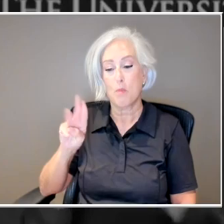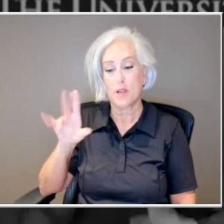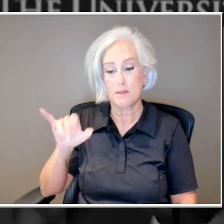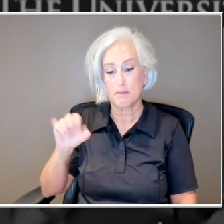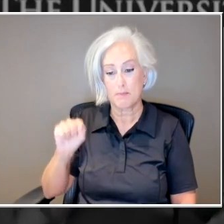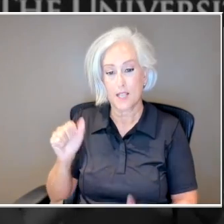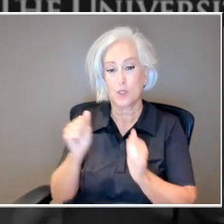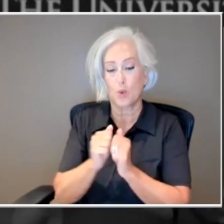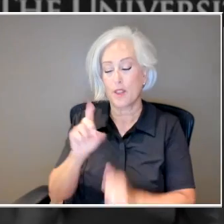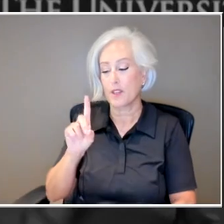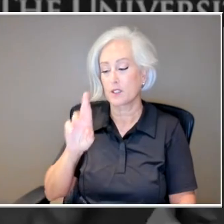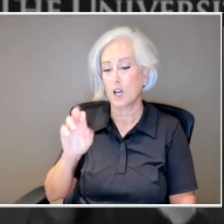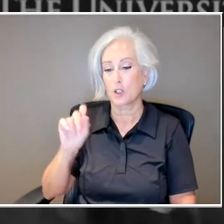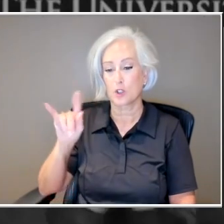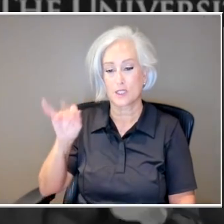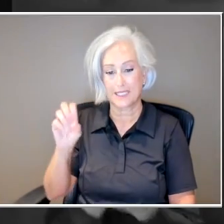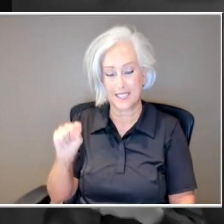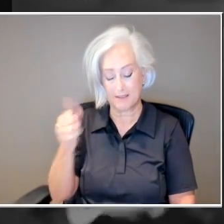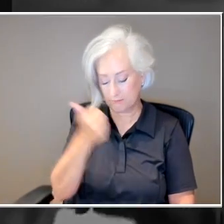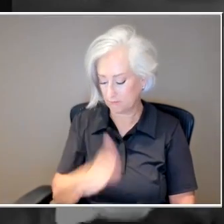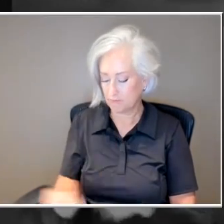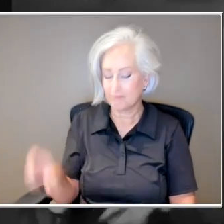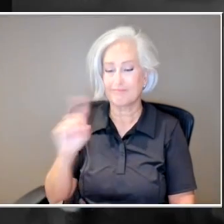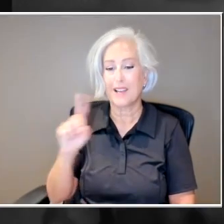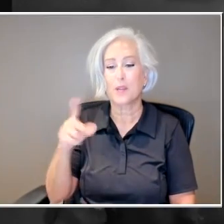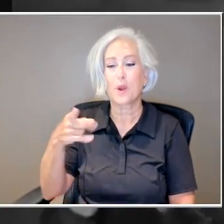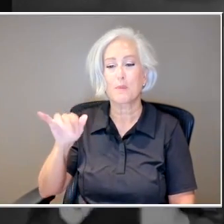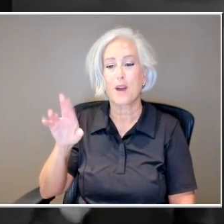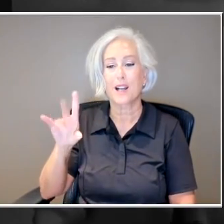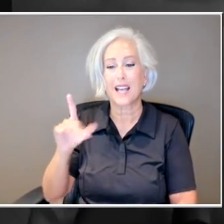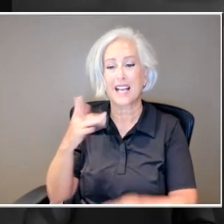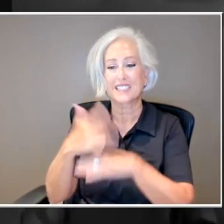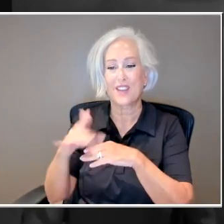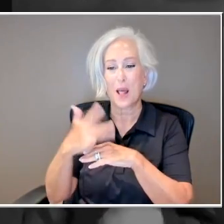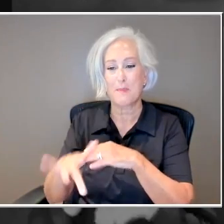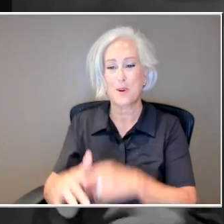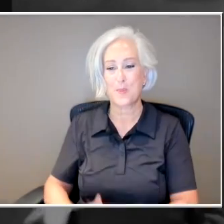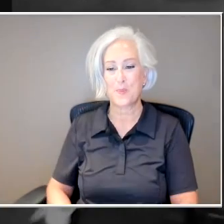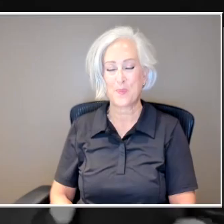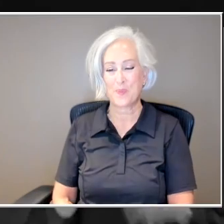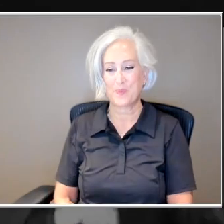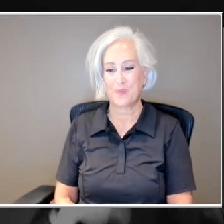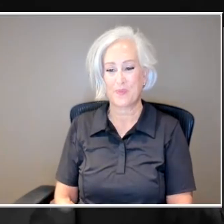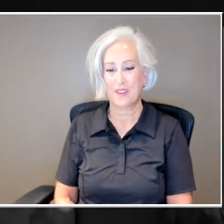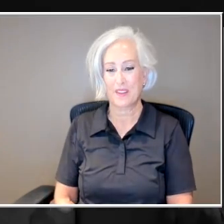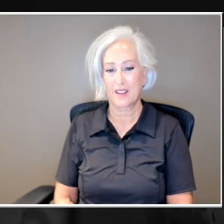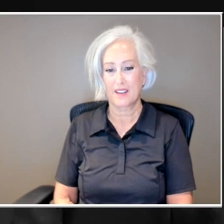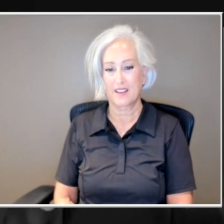podcast. Now, everywhere podcasts are available.